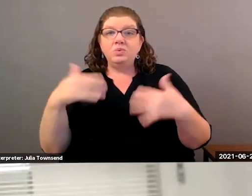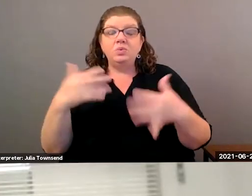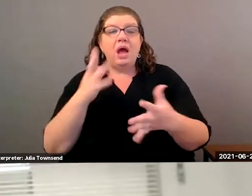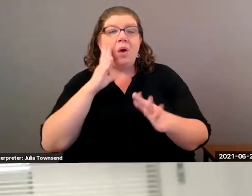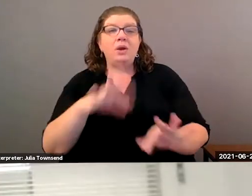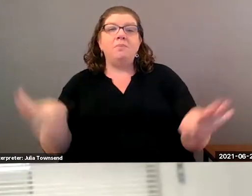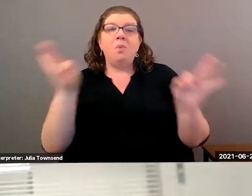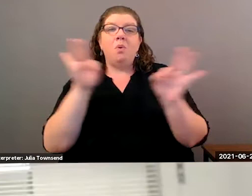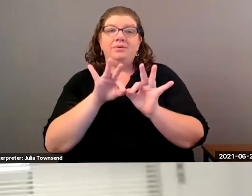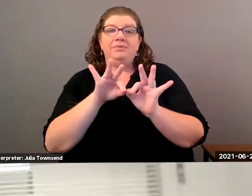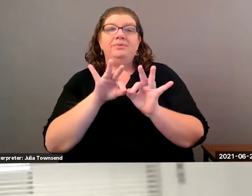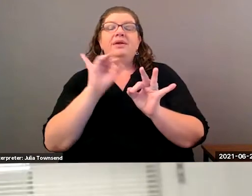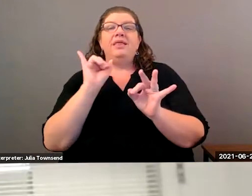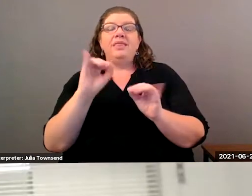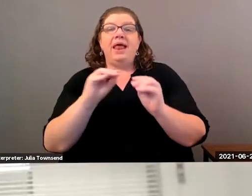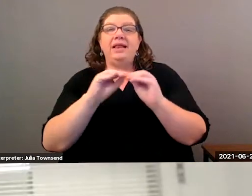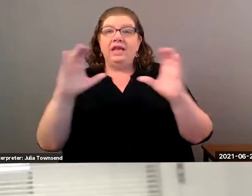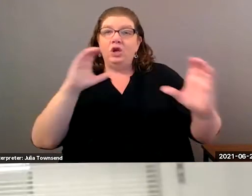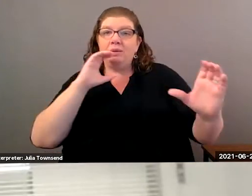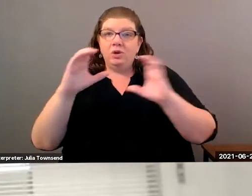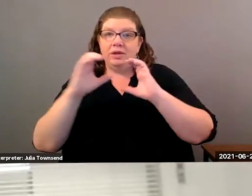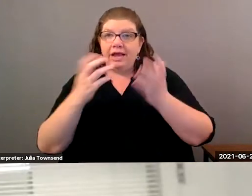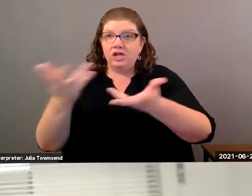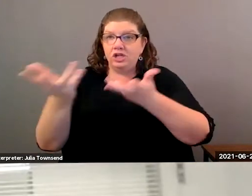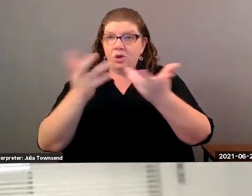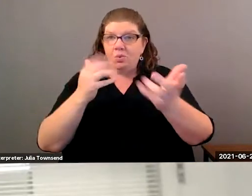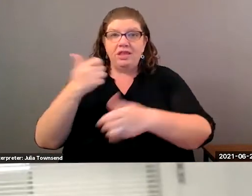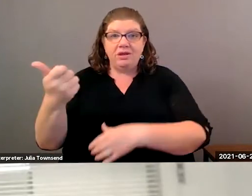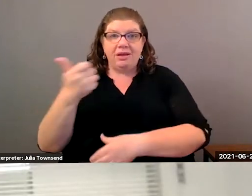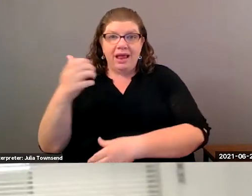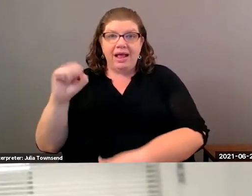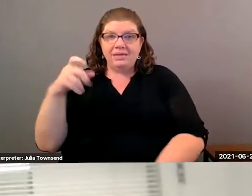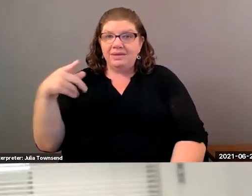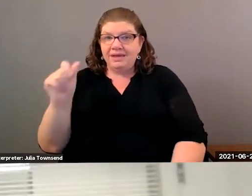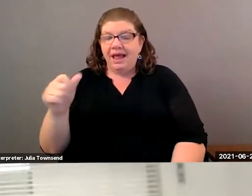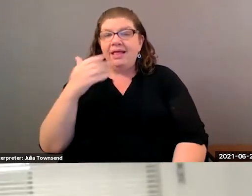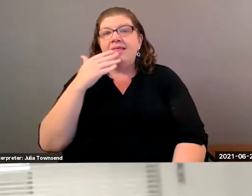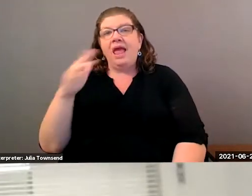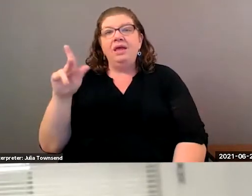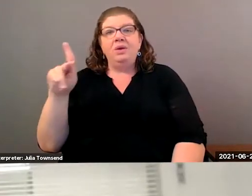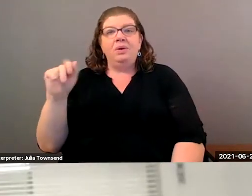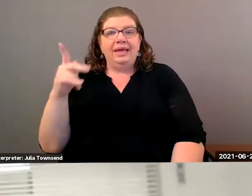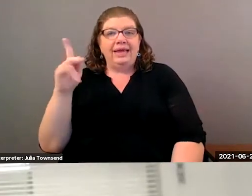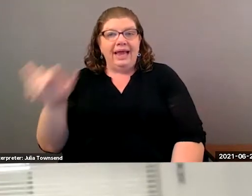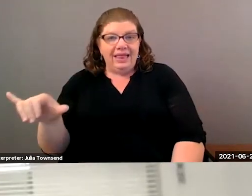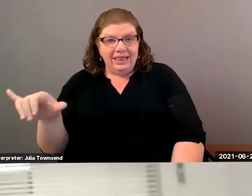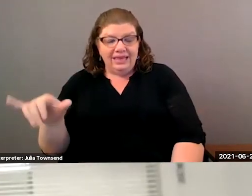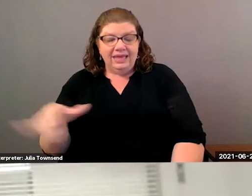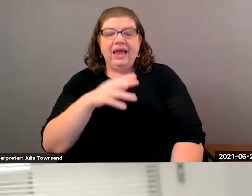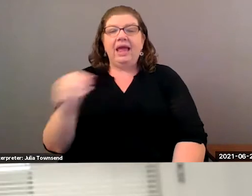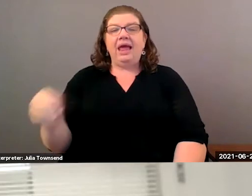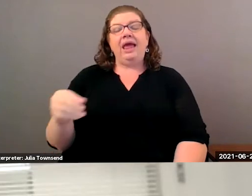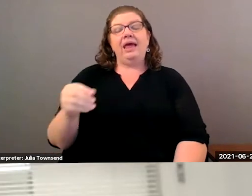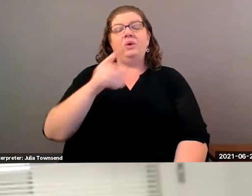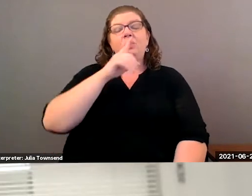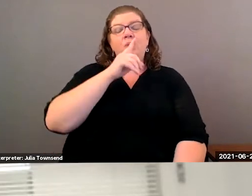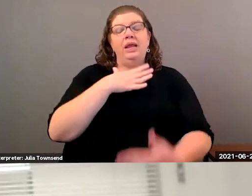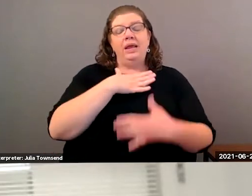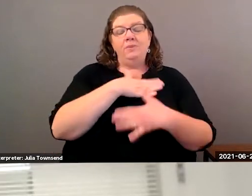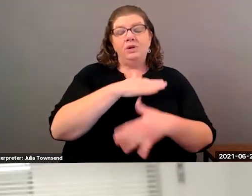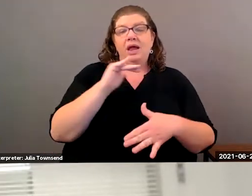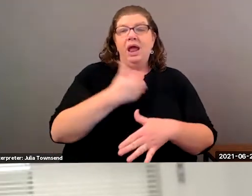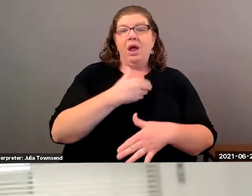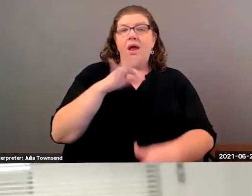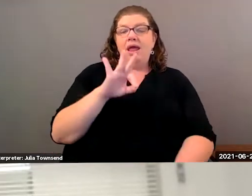that clear communication with the transportation, STA. Thank you, Kathy. And I really very much appreciate our